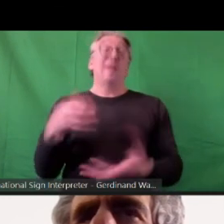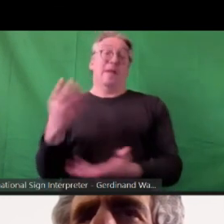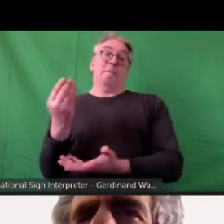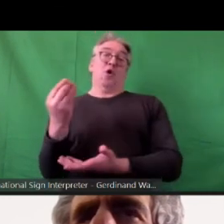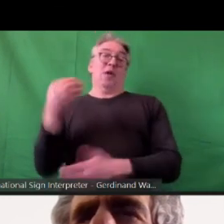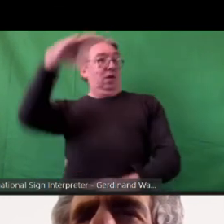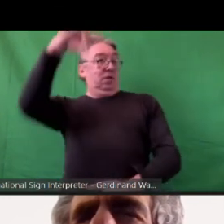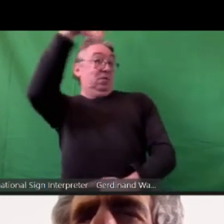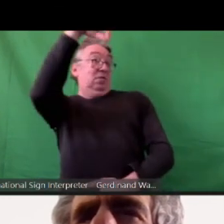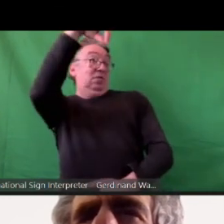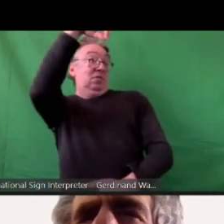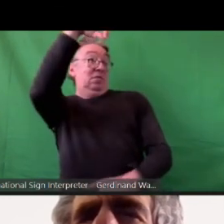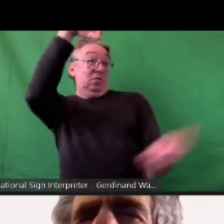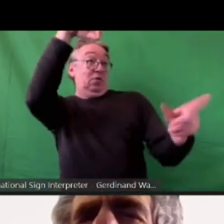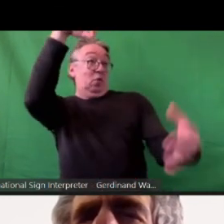Thank you.